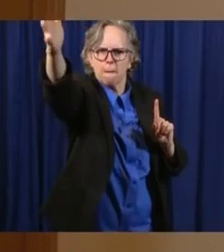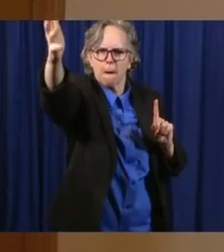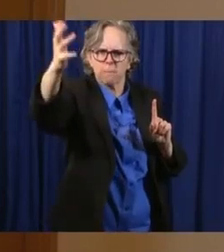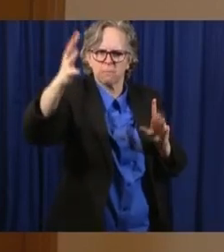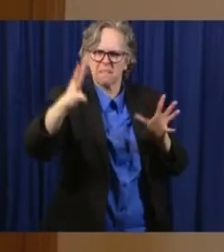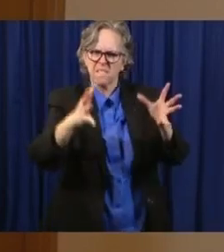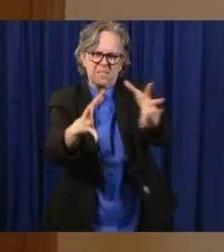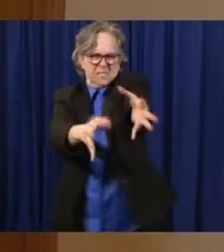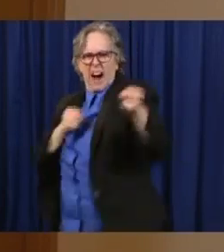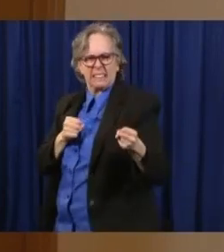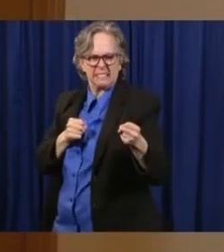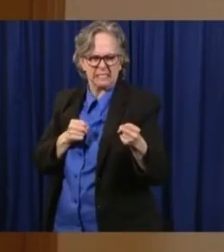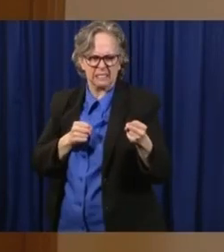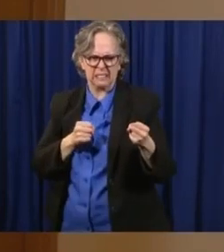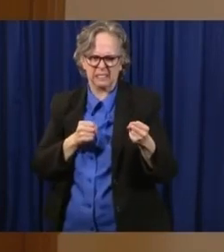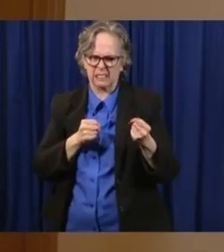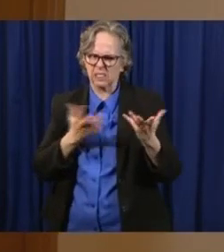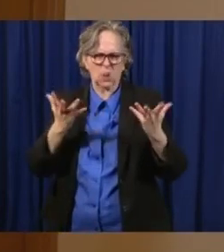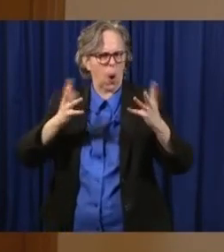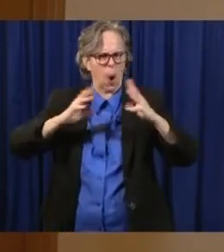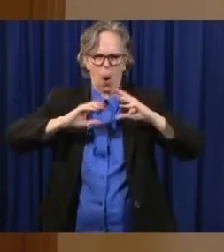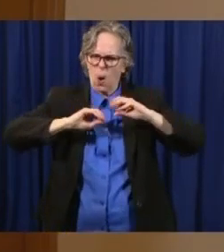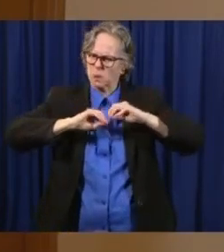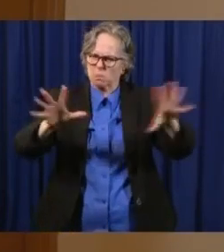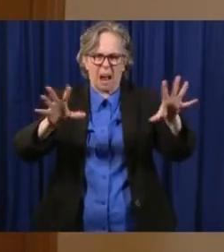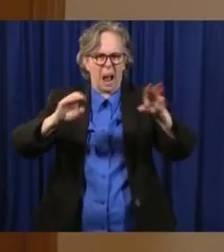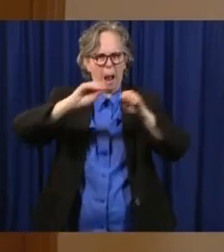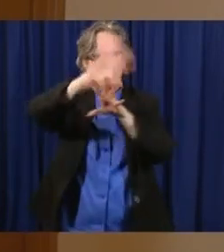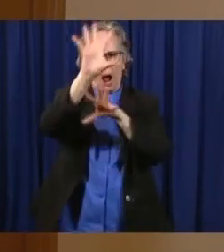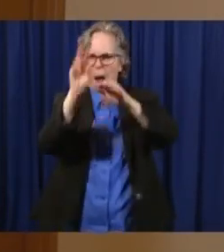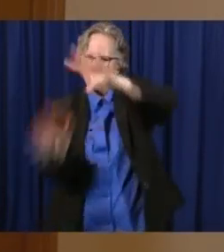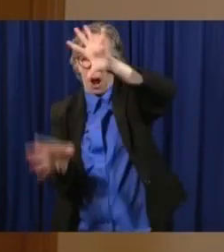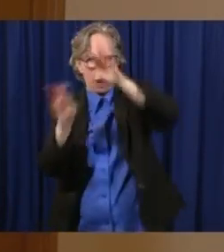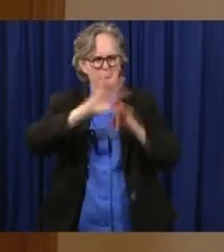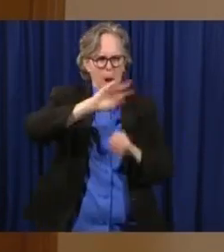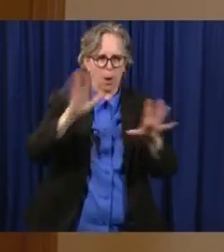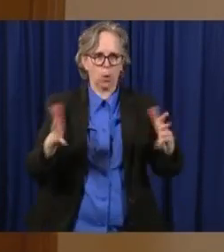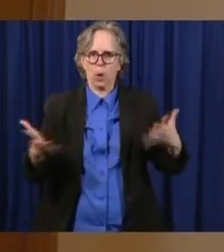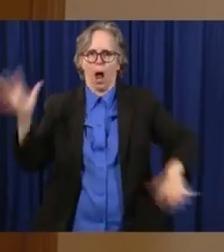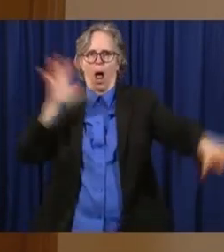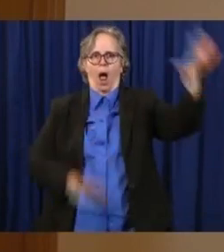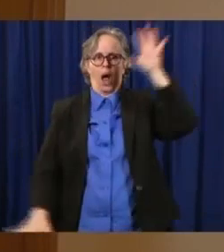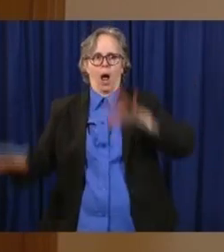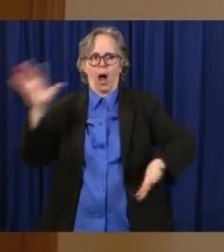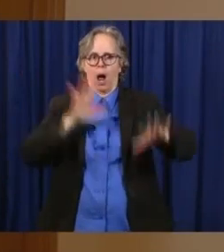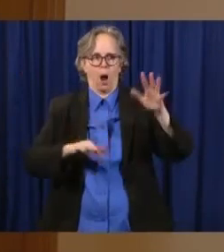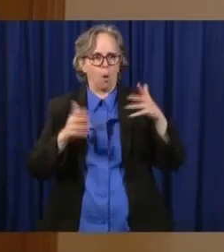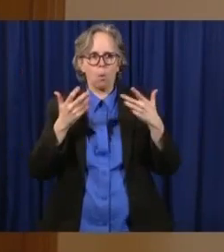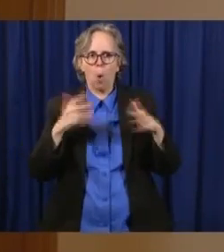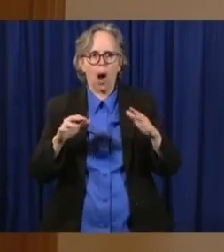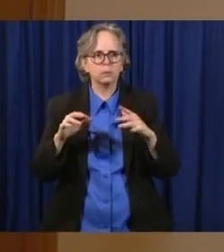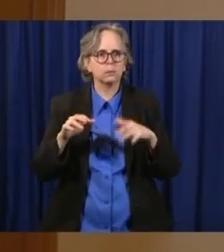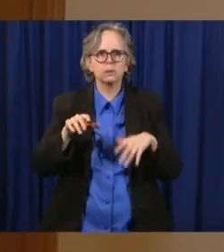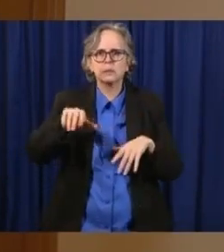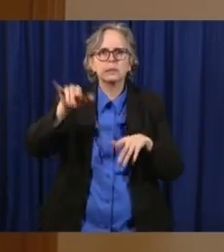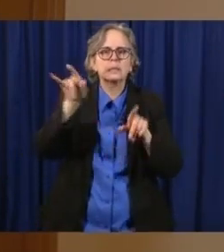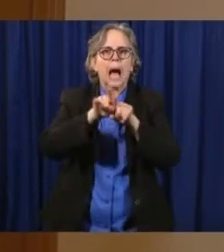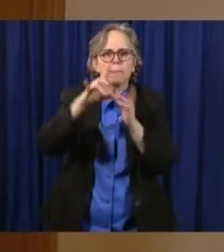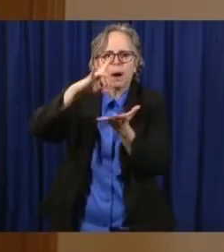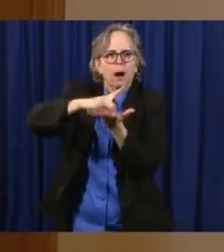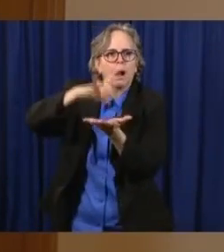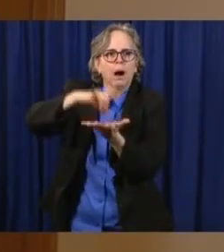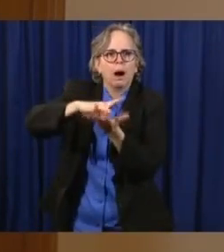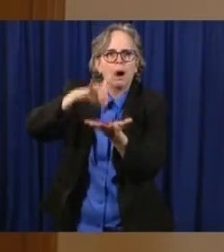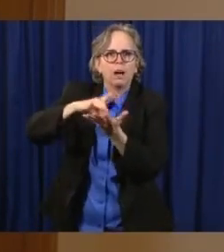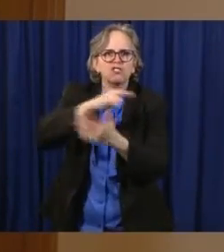we get that logarithmic spread of the disease. That's what we didn't want. We didn't want to be Wuhan, where they just went straight up that curve.